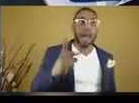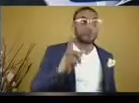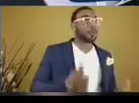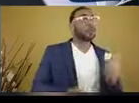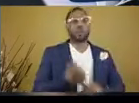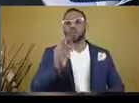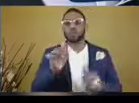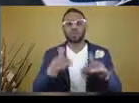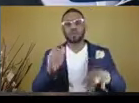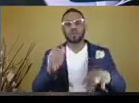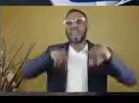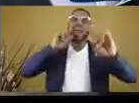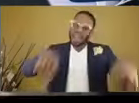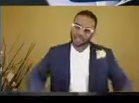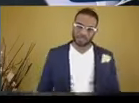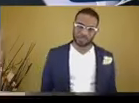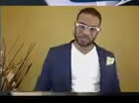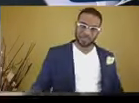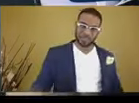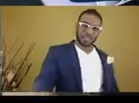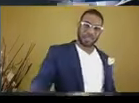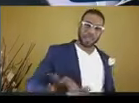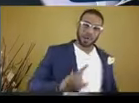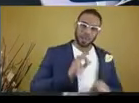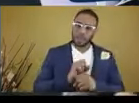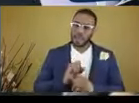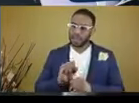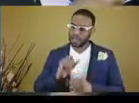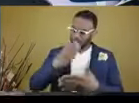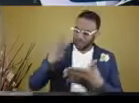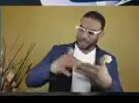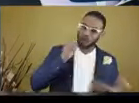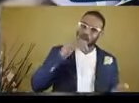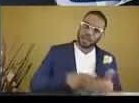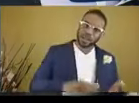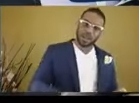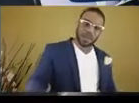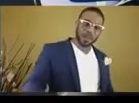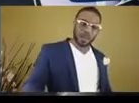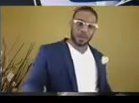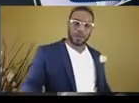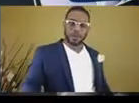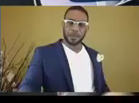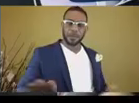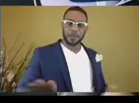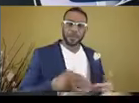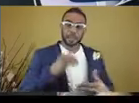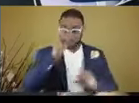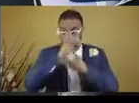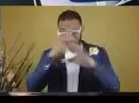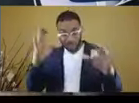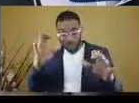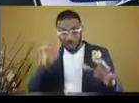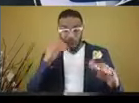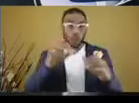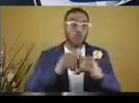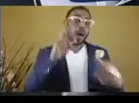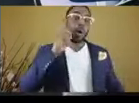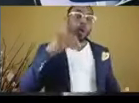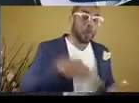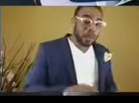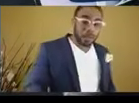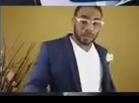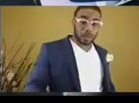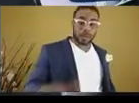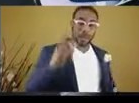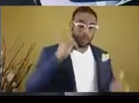room cannot answer it. How can we actually ever end racism when we can't even envision systems without racism? We've got to acknowledge, we've